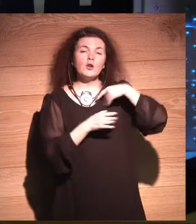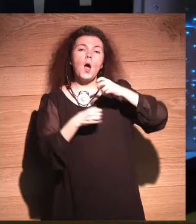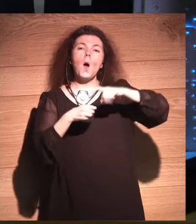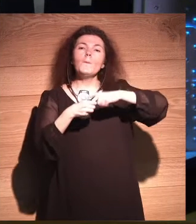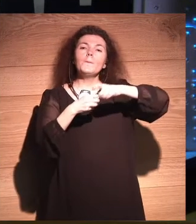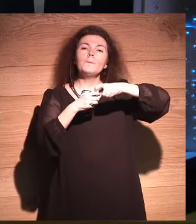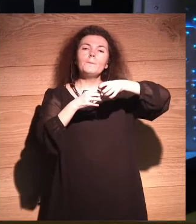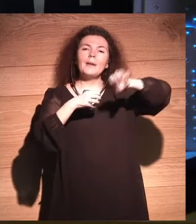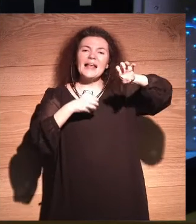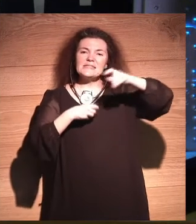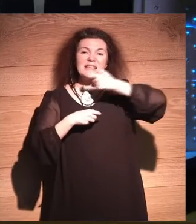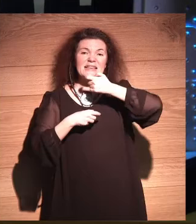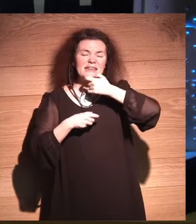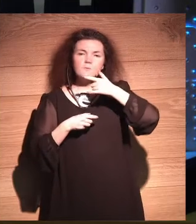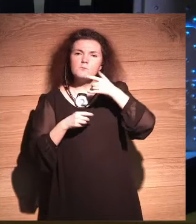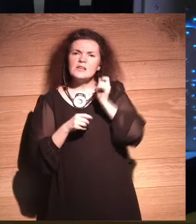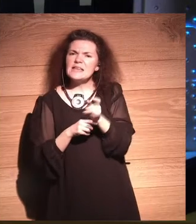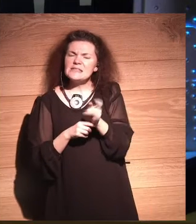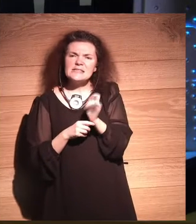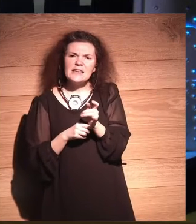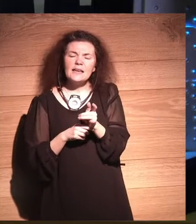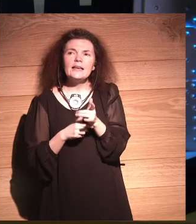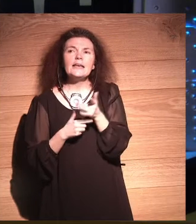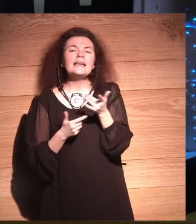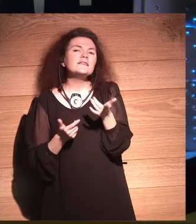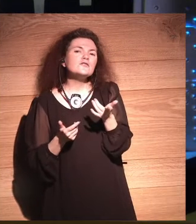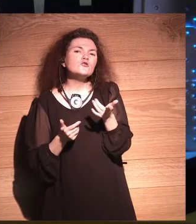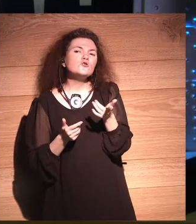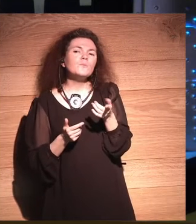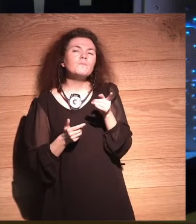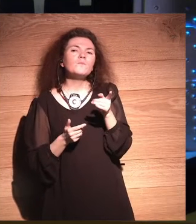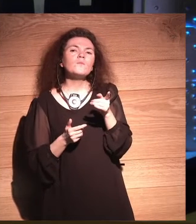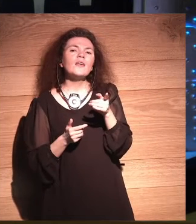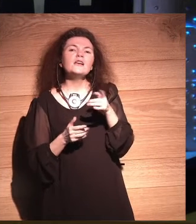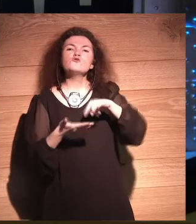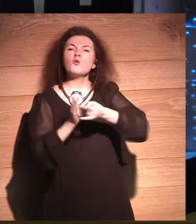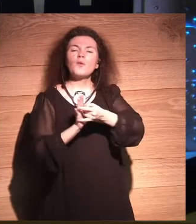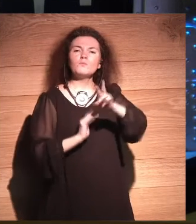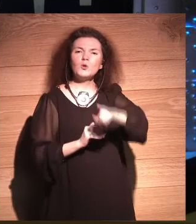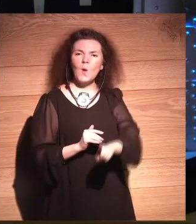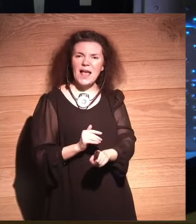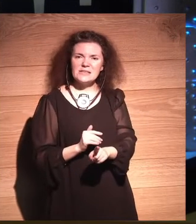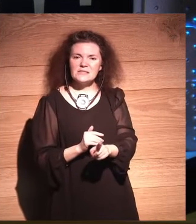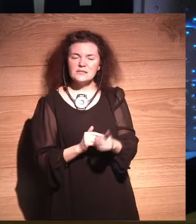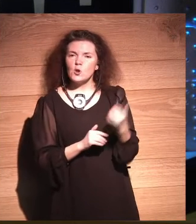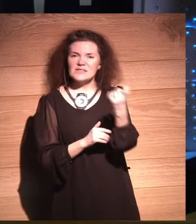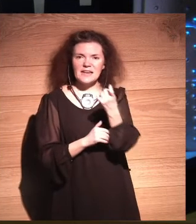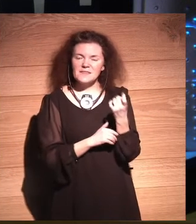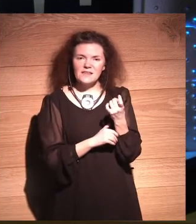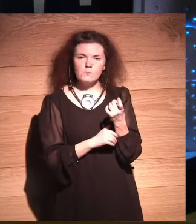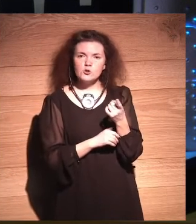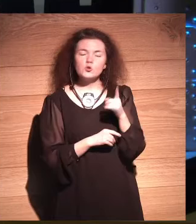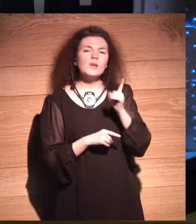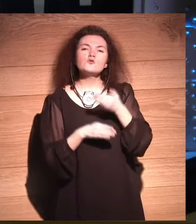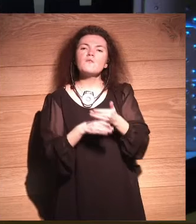such simplistic models of engagement are not what we need, are not enough to be able to solve the hard